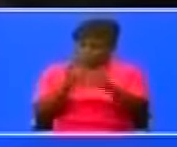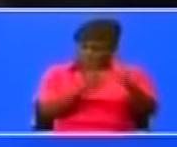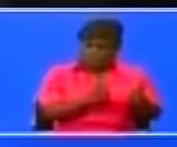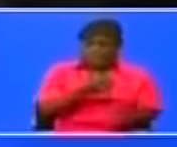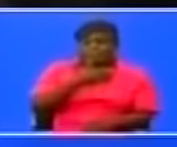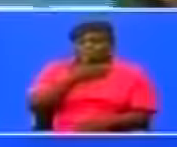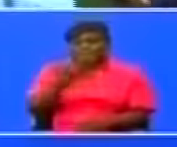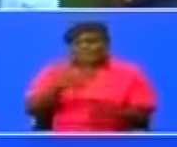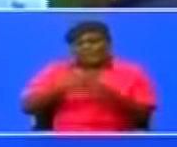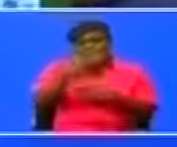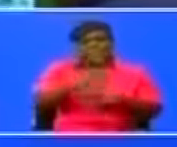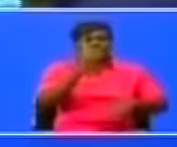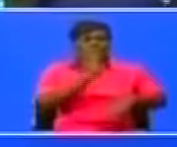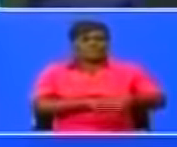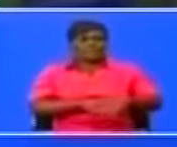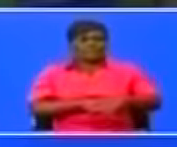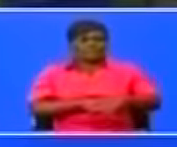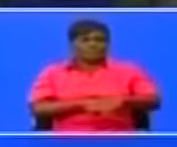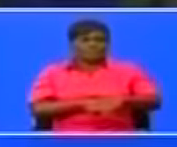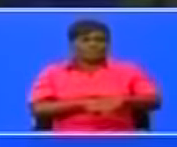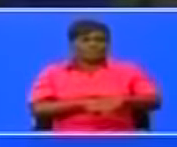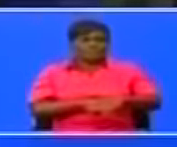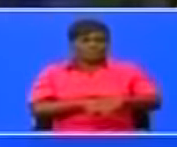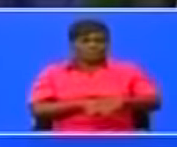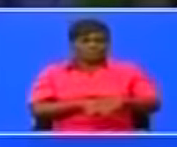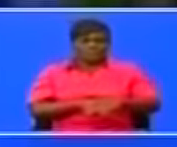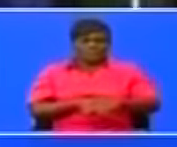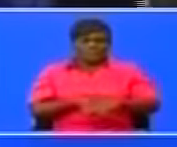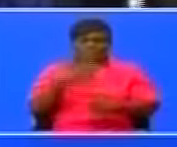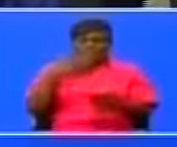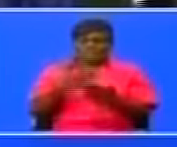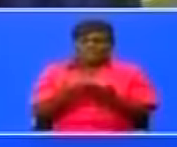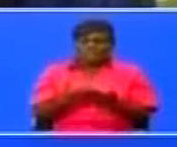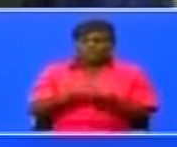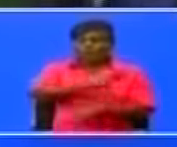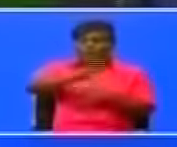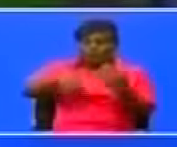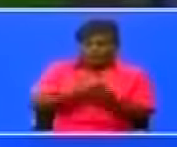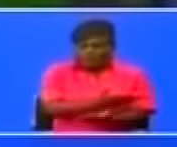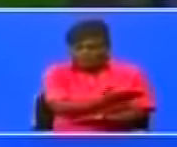better the game next season. Ladies and gentlemen, it's been an absolute pleasure to have all of you here.